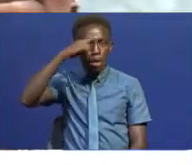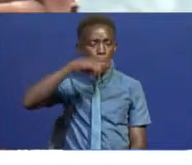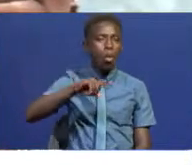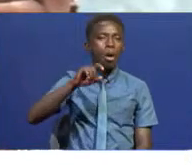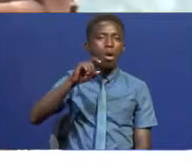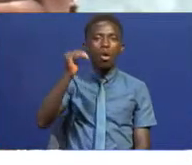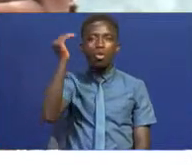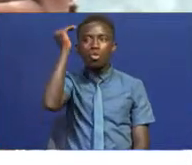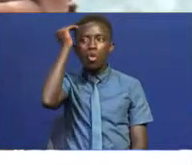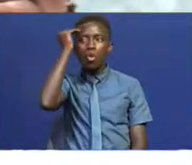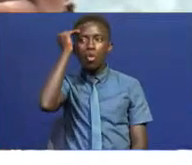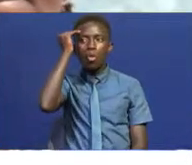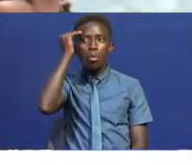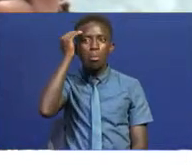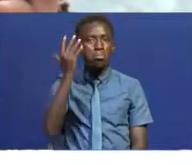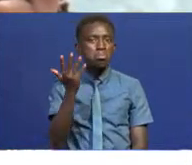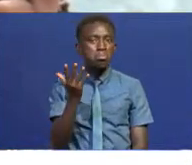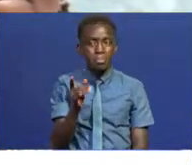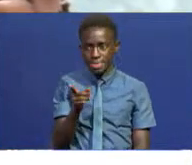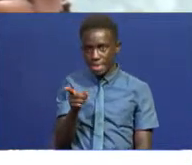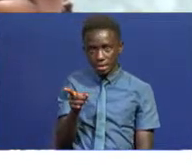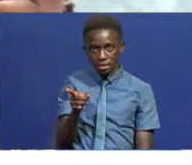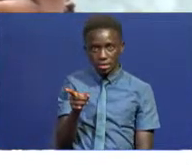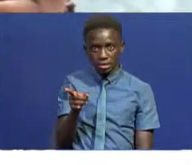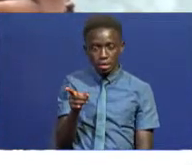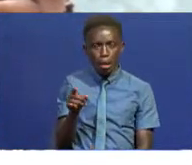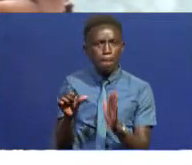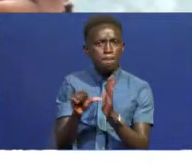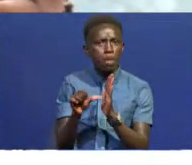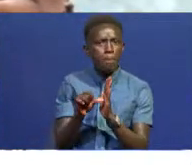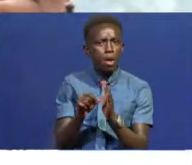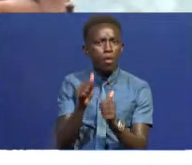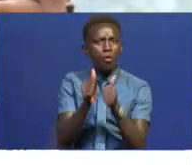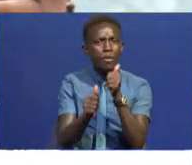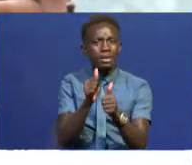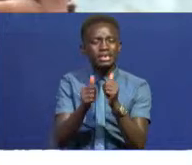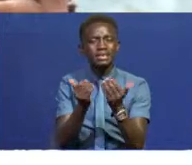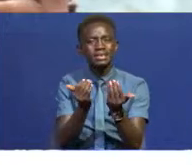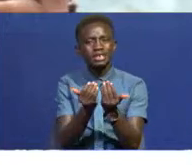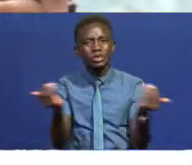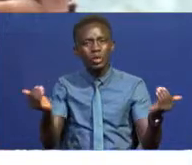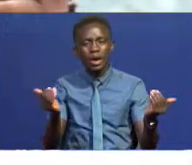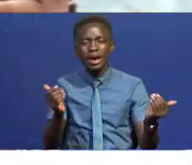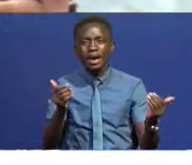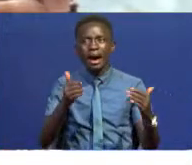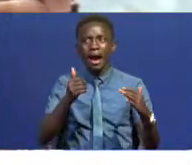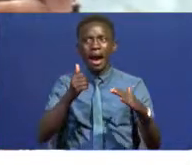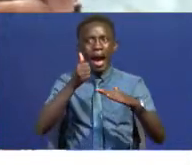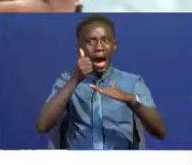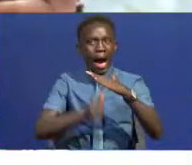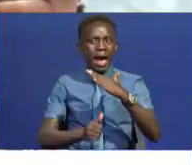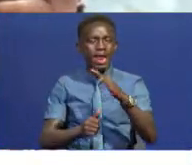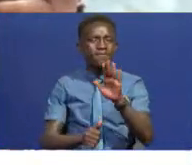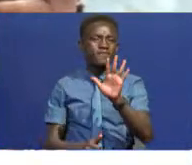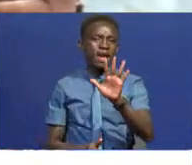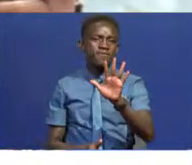kujua hizi shida ambazo watoto wa under 5 wanaweza kuwa